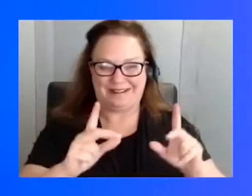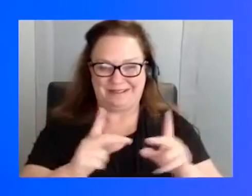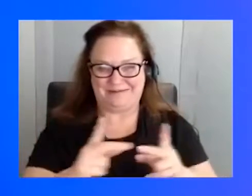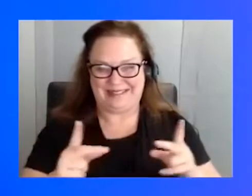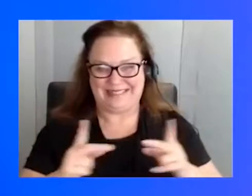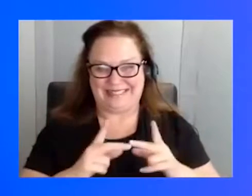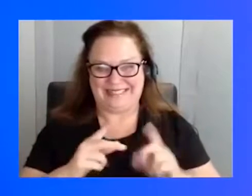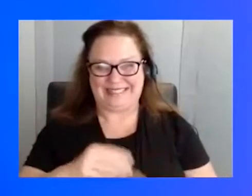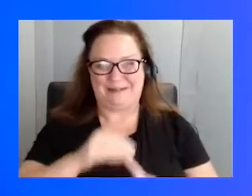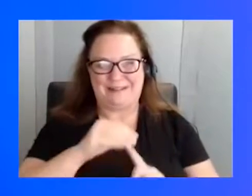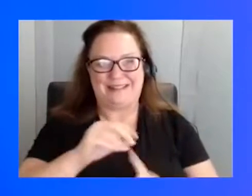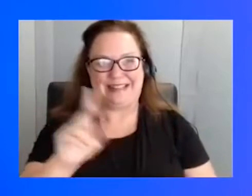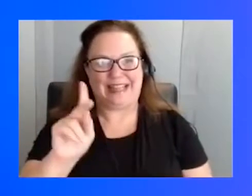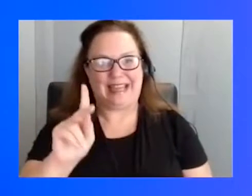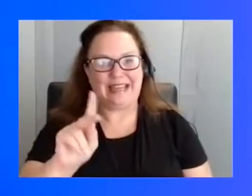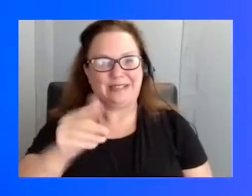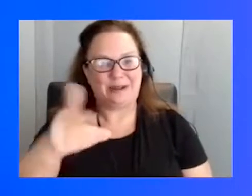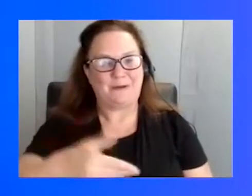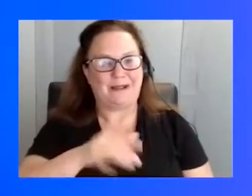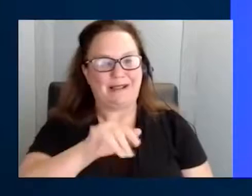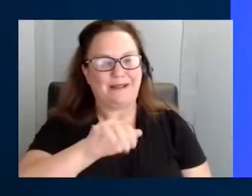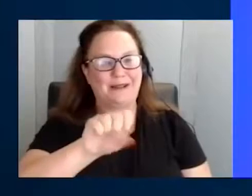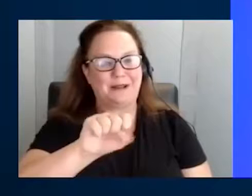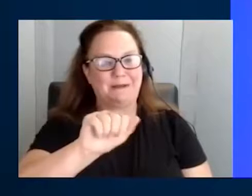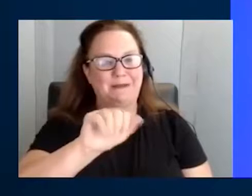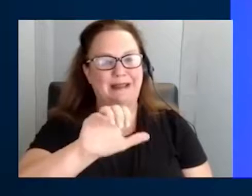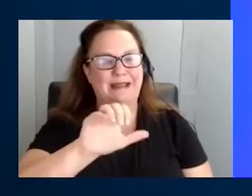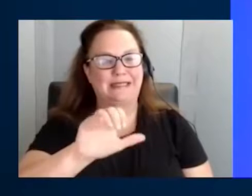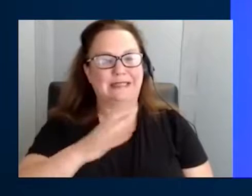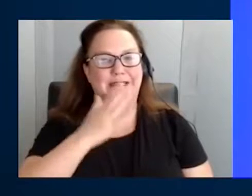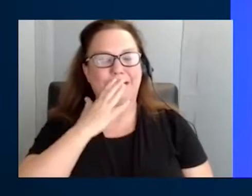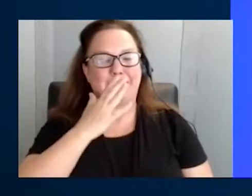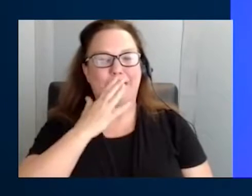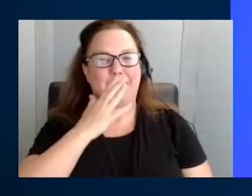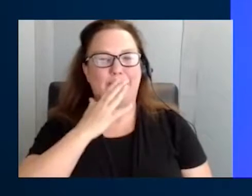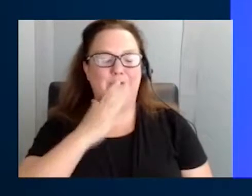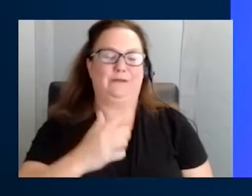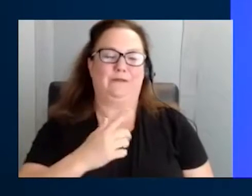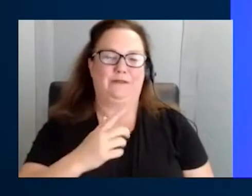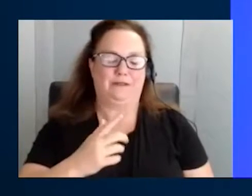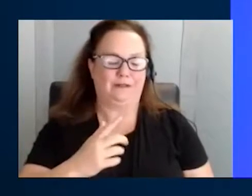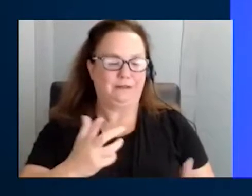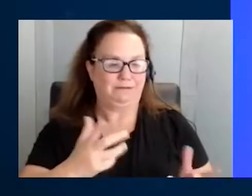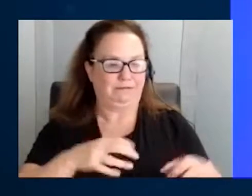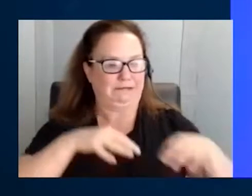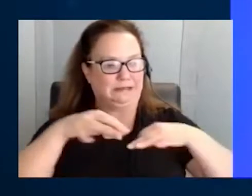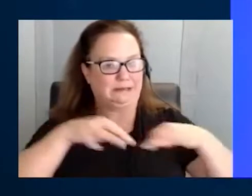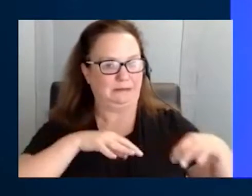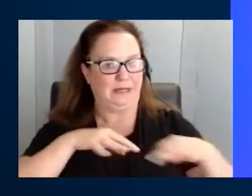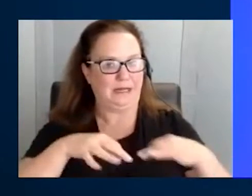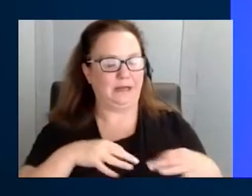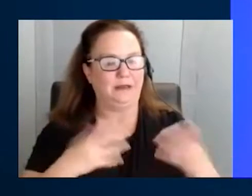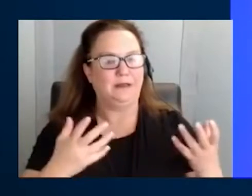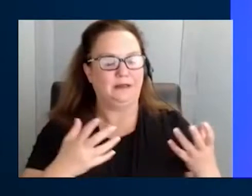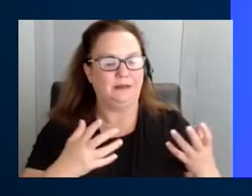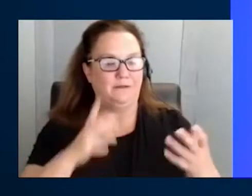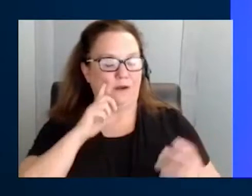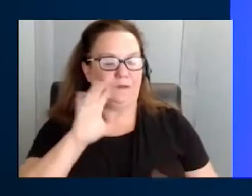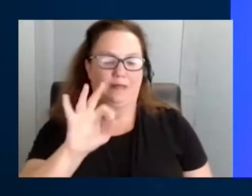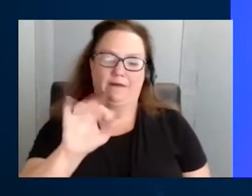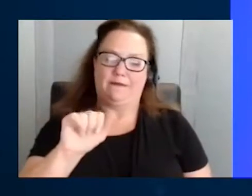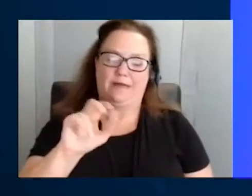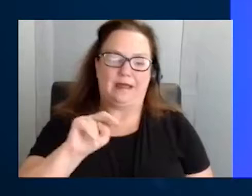welcome Isaac here. Thanks for taking a few minutes to tell us what to expect at the stadium from a fan perspective. So how is it